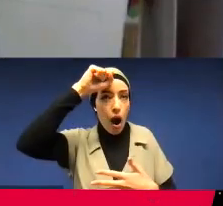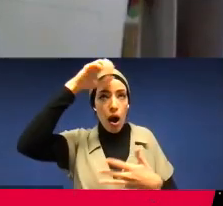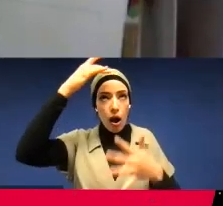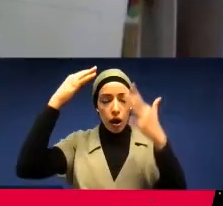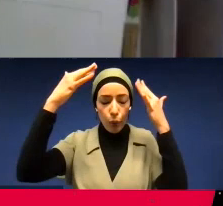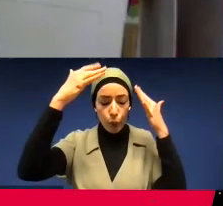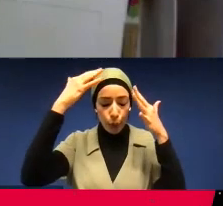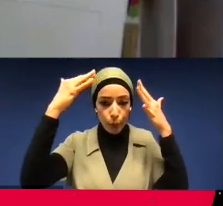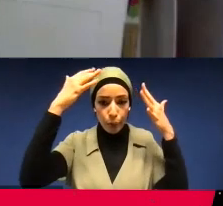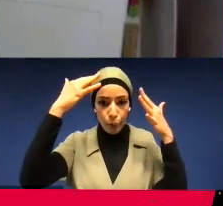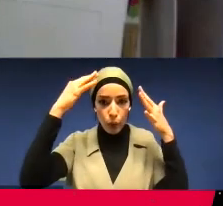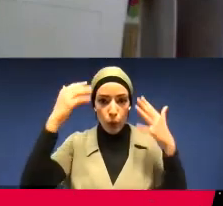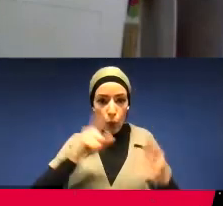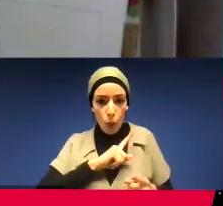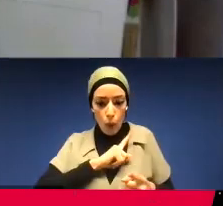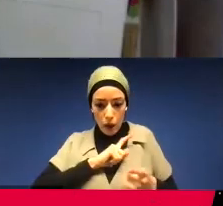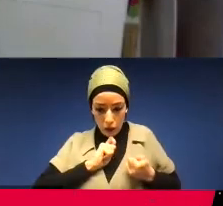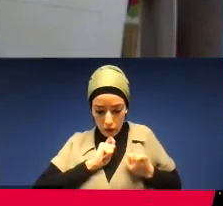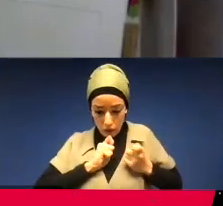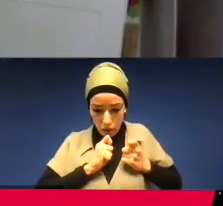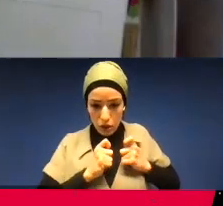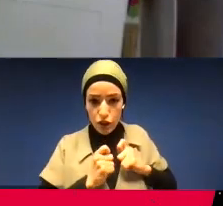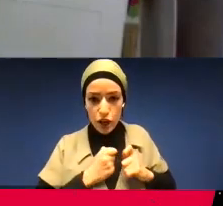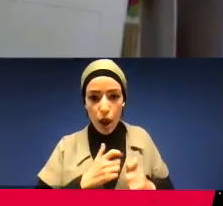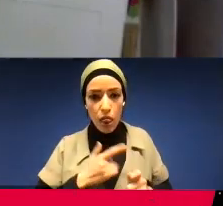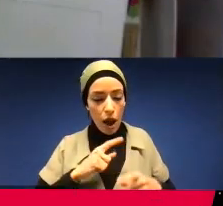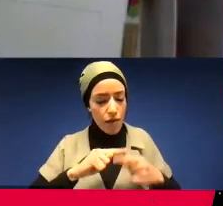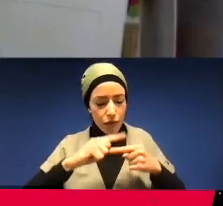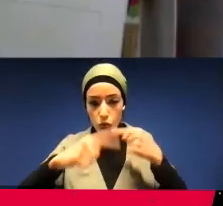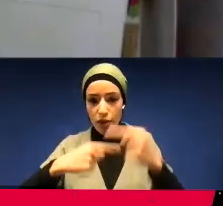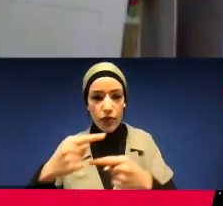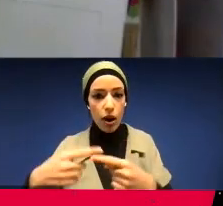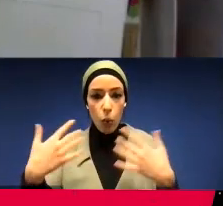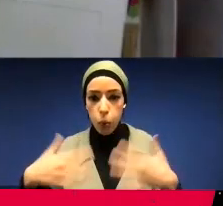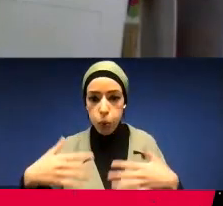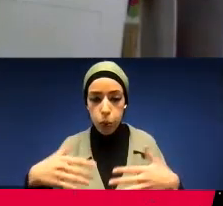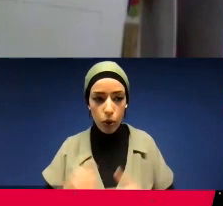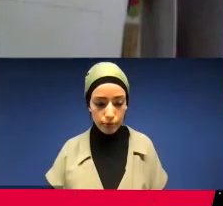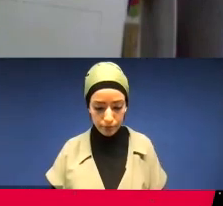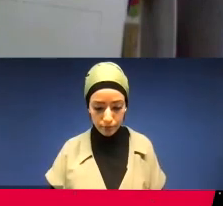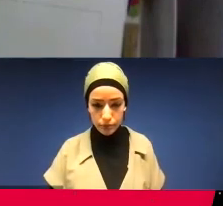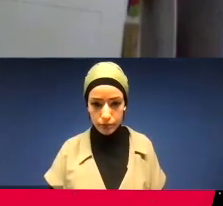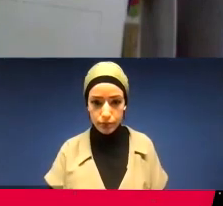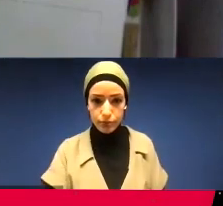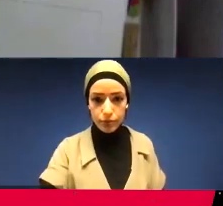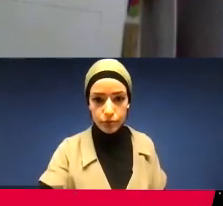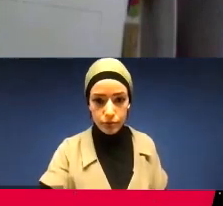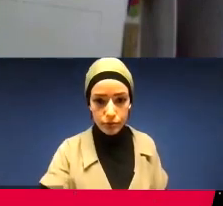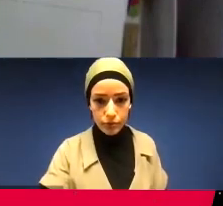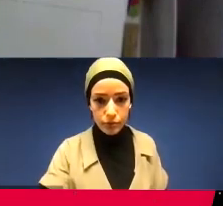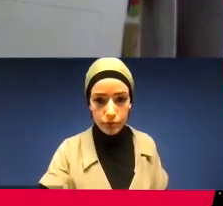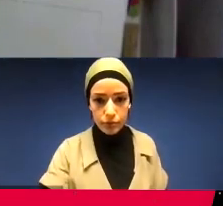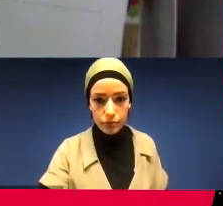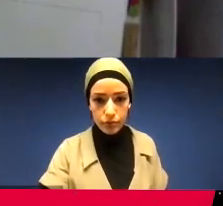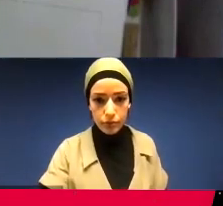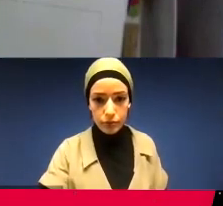they also like changed my mind, changed my life forever. So it was a moment where the Bahrainis,